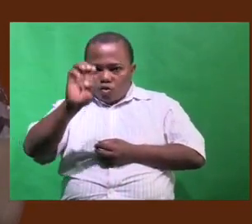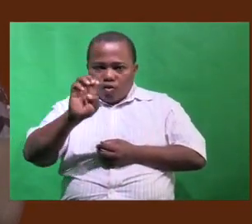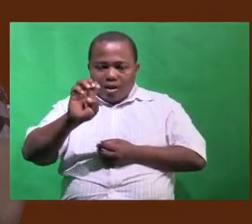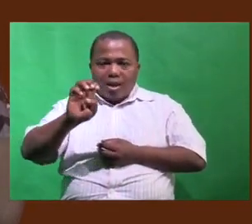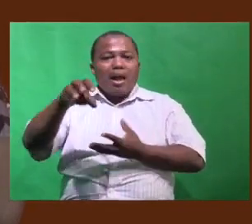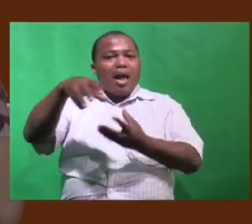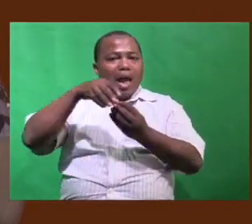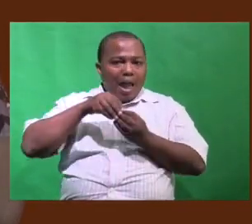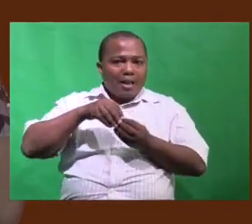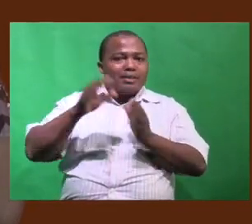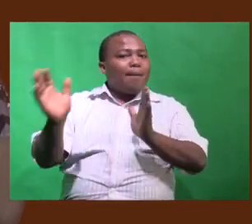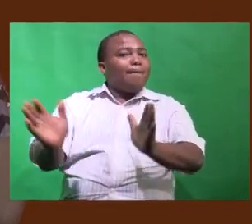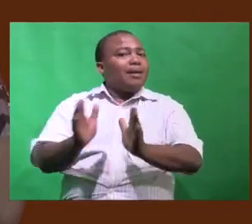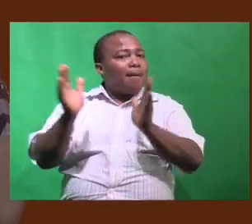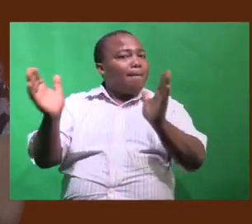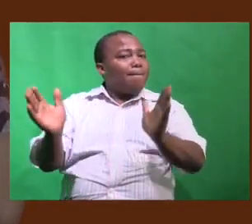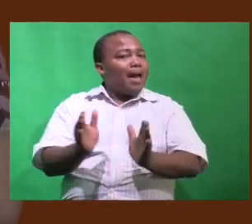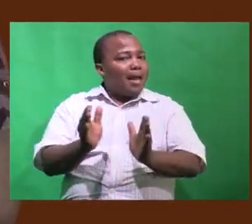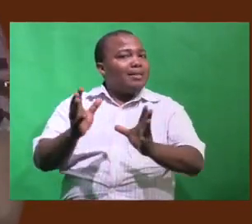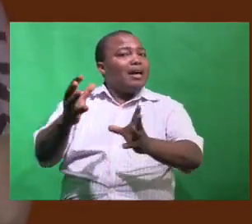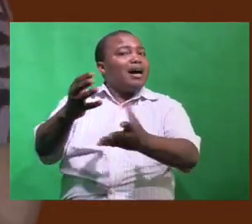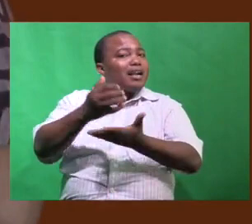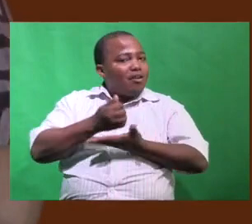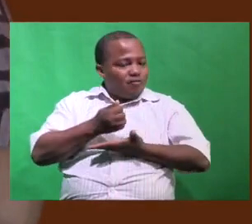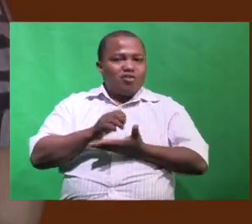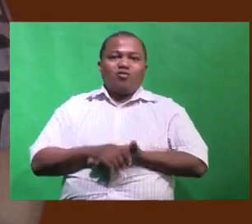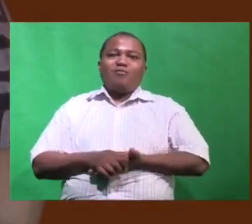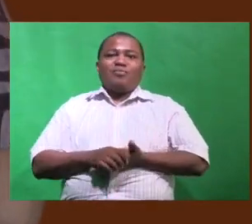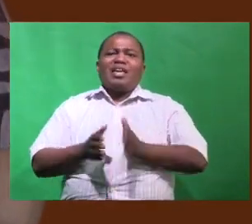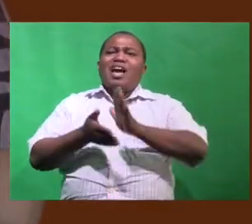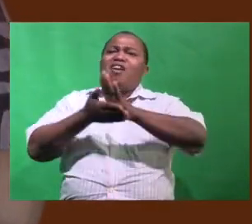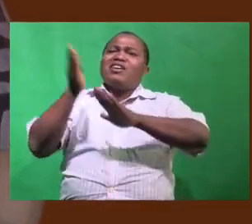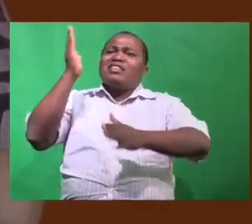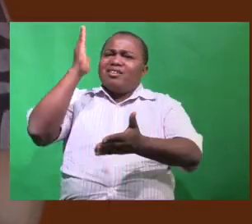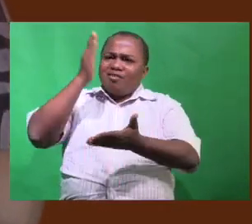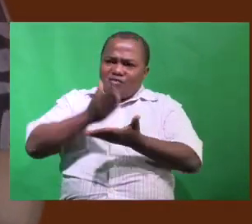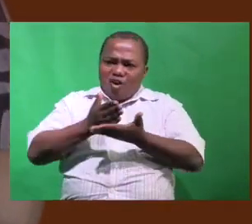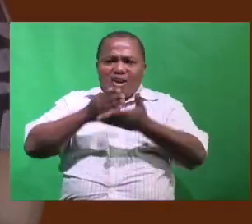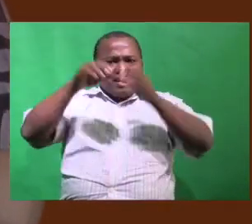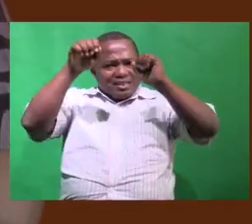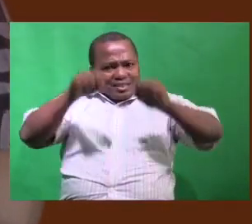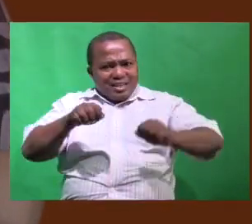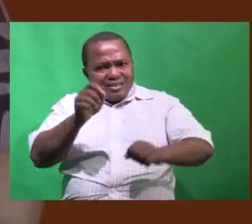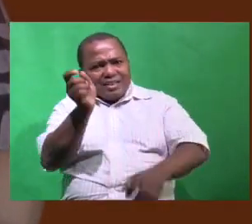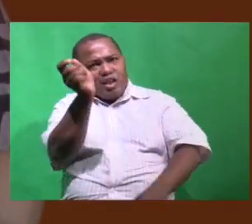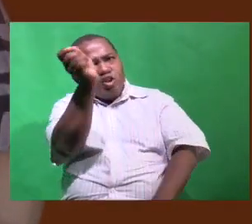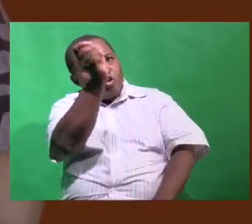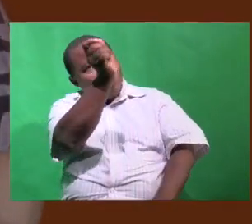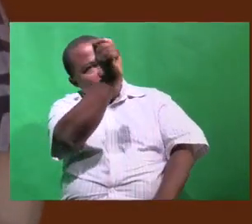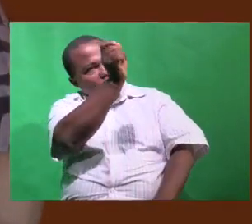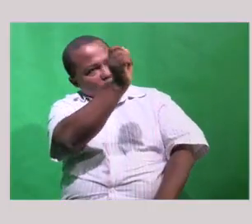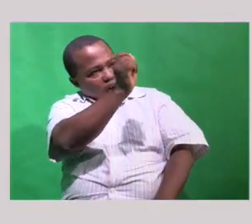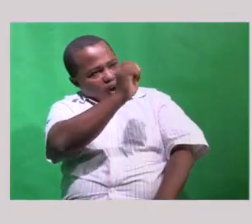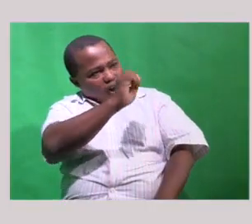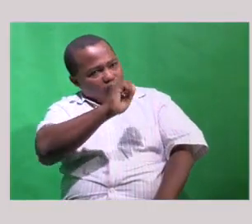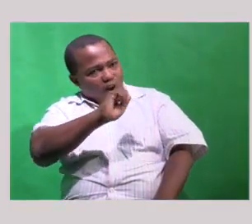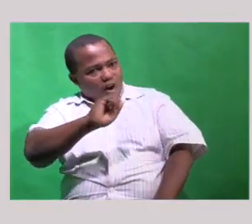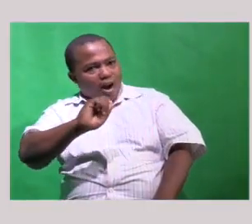revenue. First of all, should we draw the